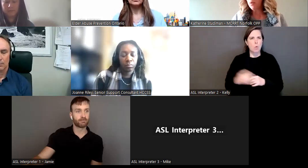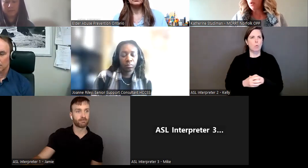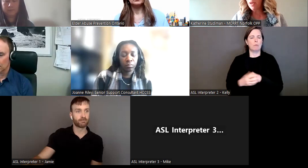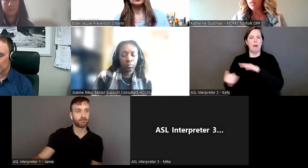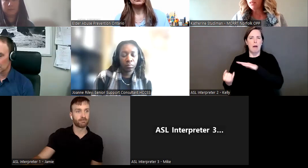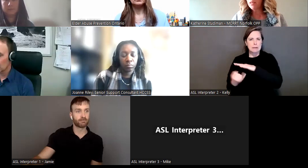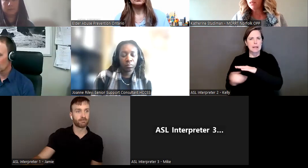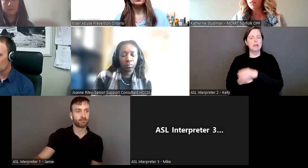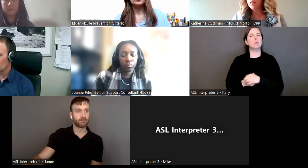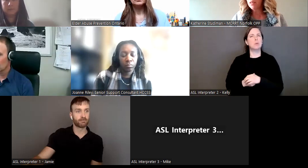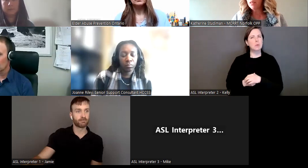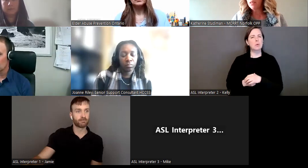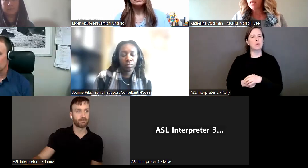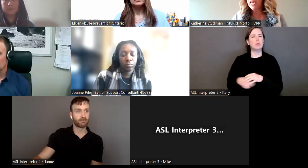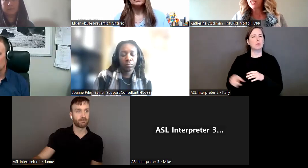make appropriate